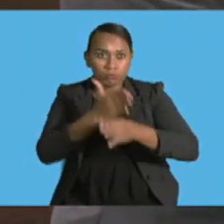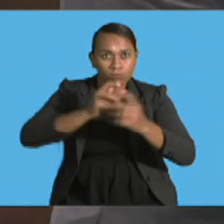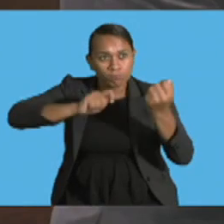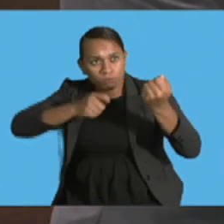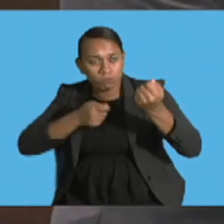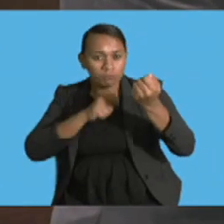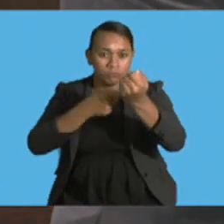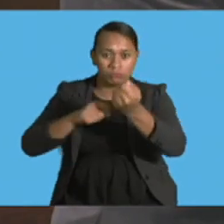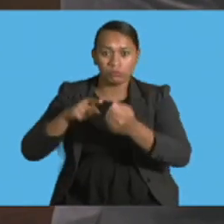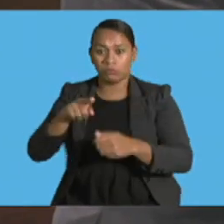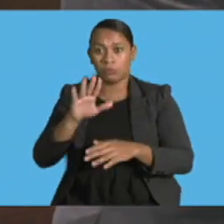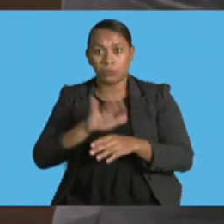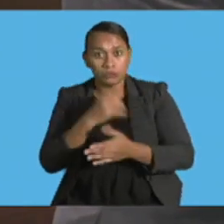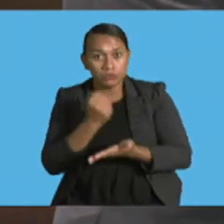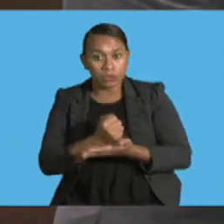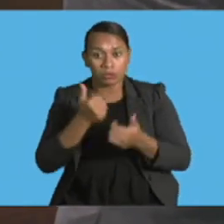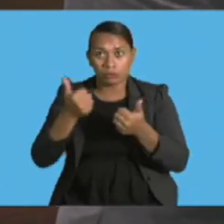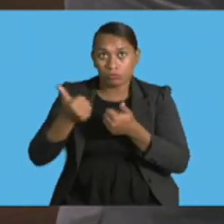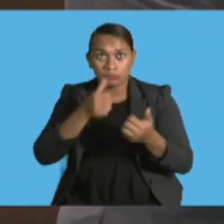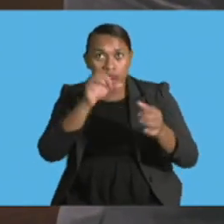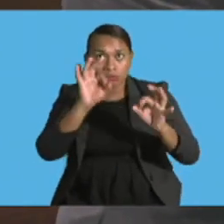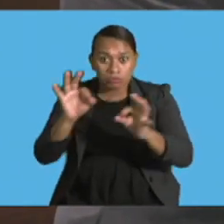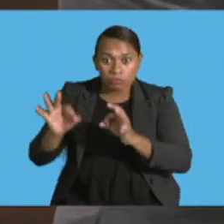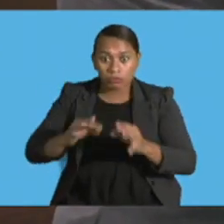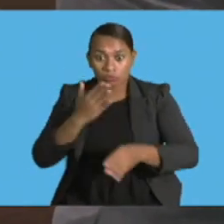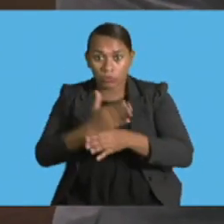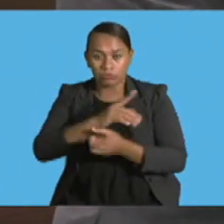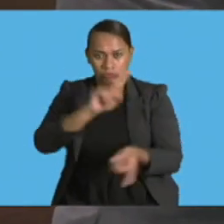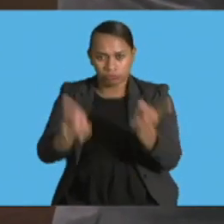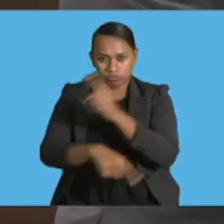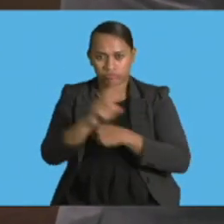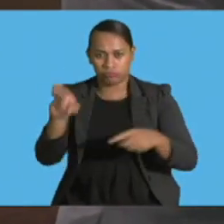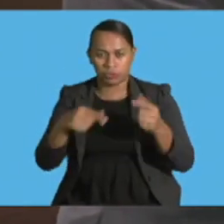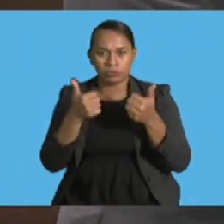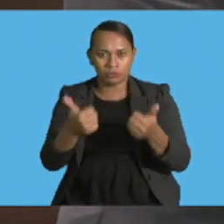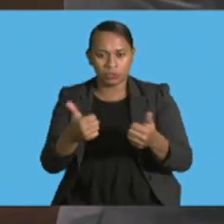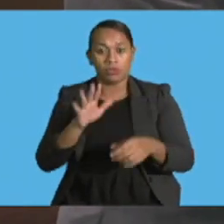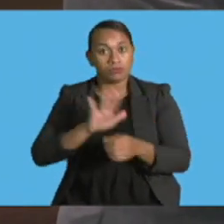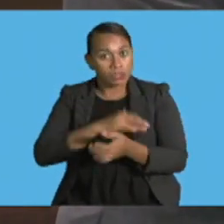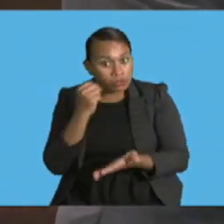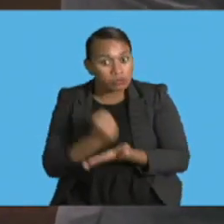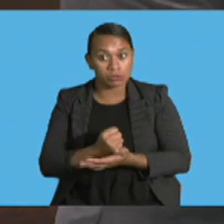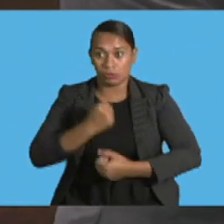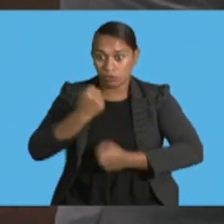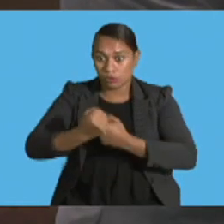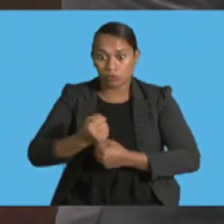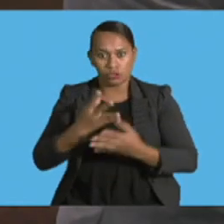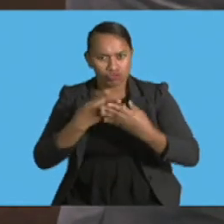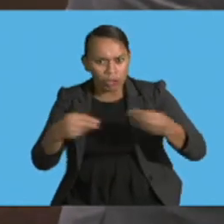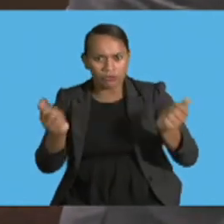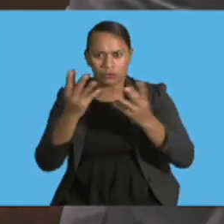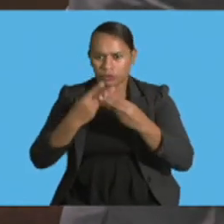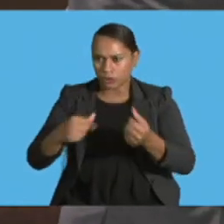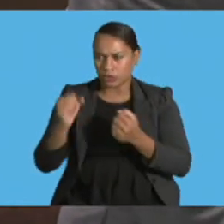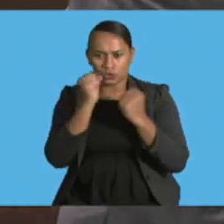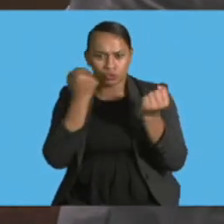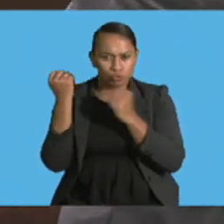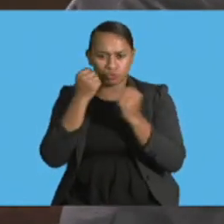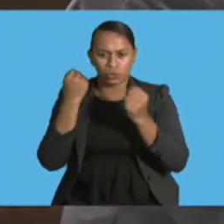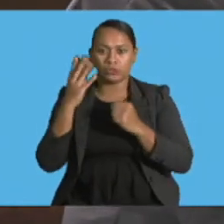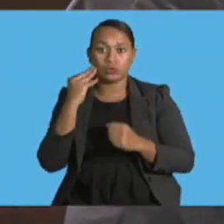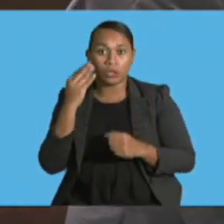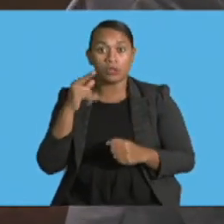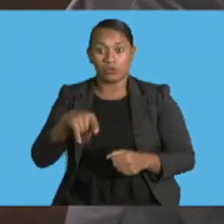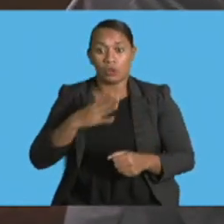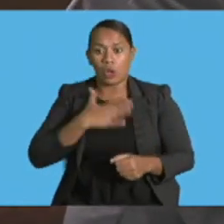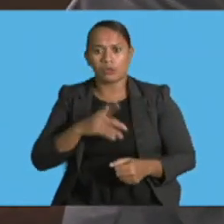stable operations of the mills and that the mills receive and crush their respective cane supply targets